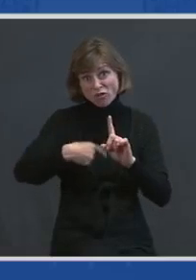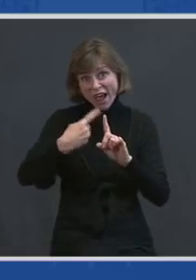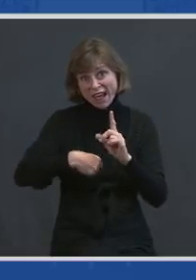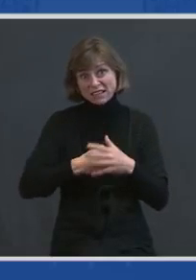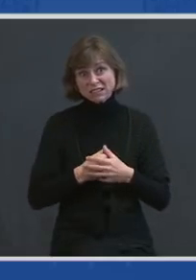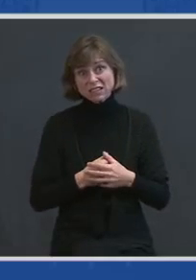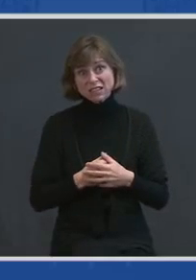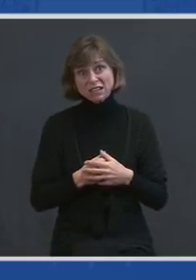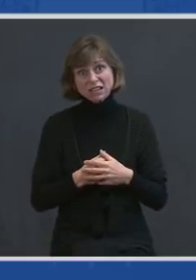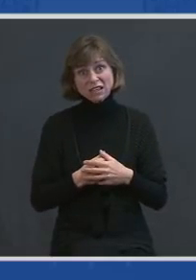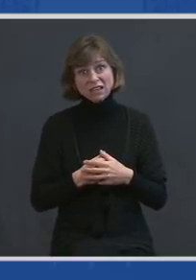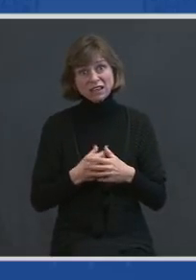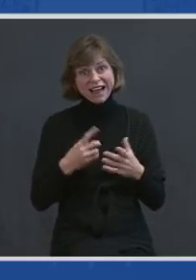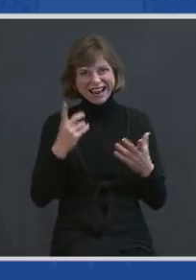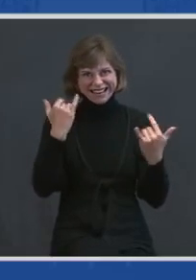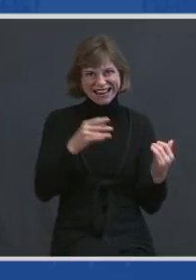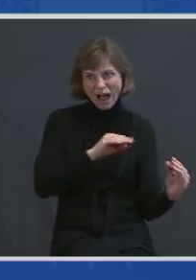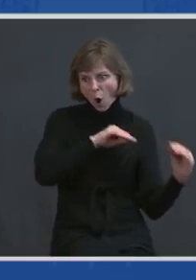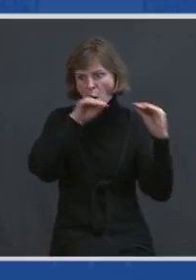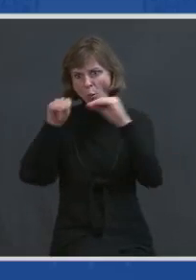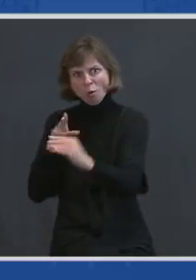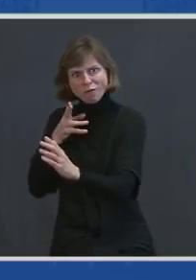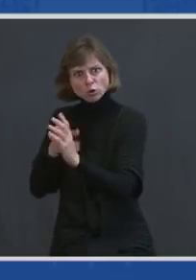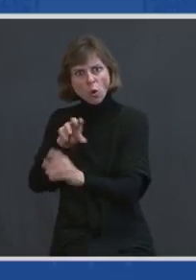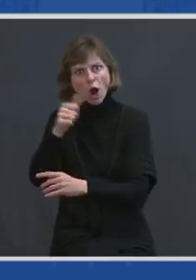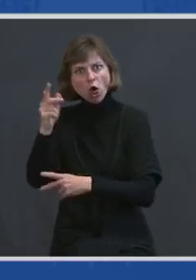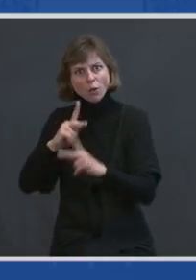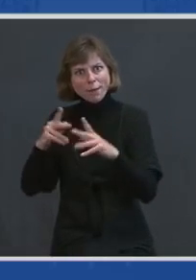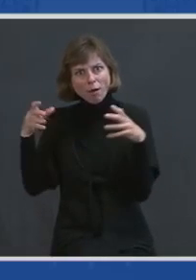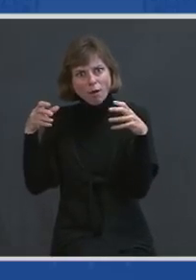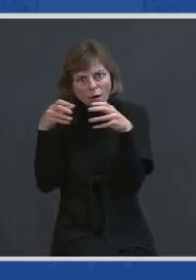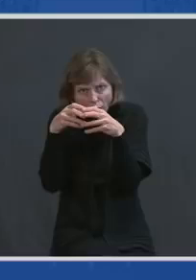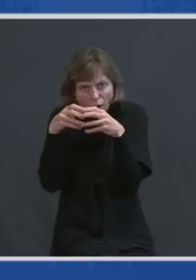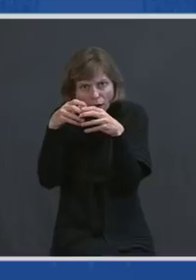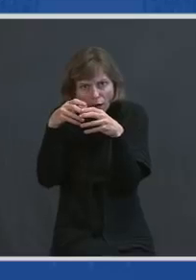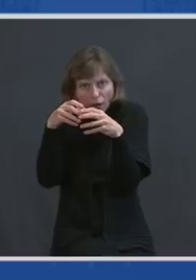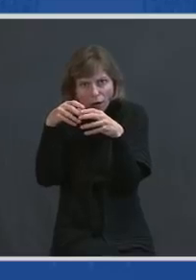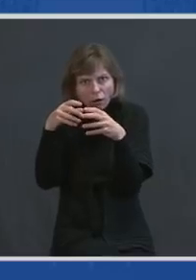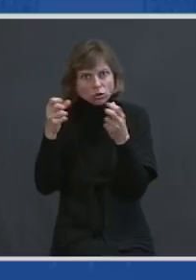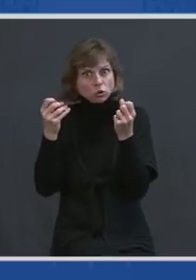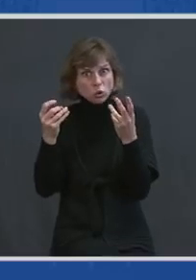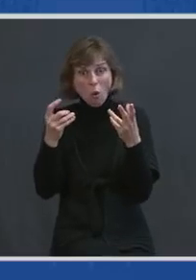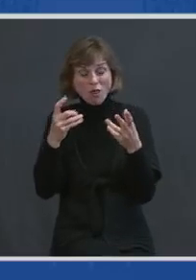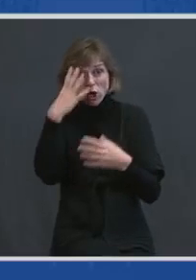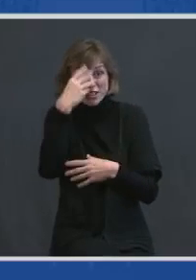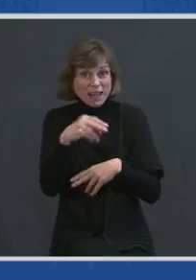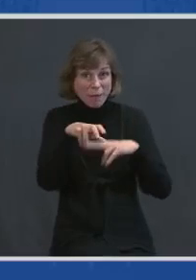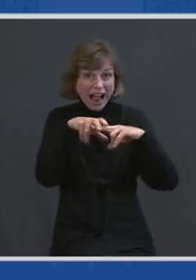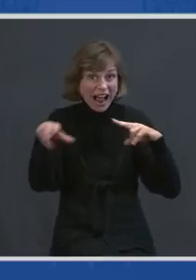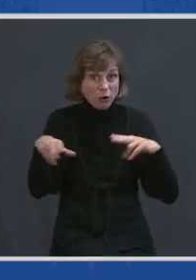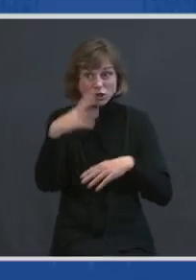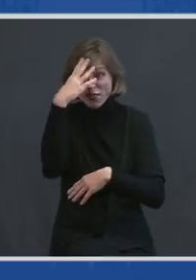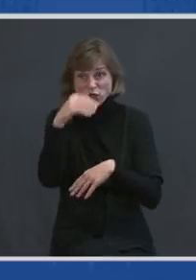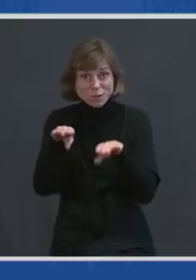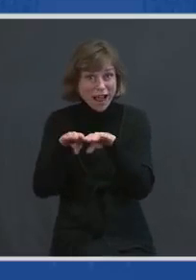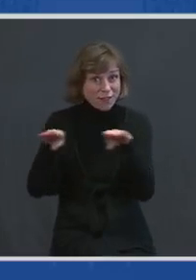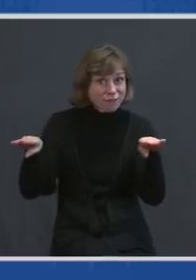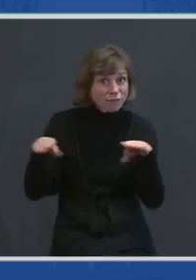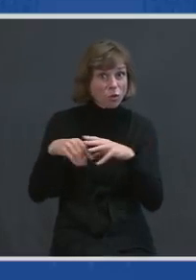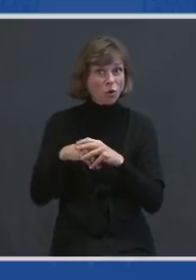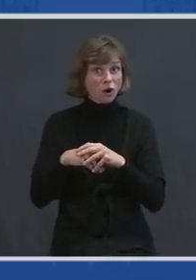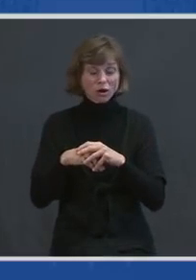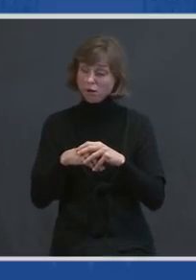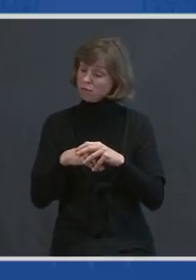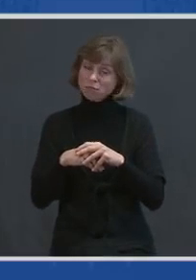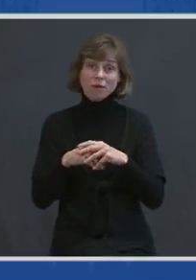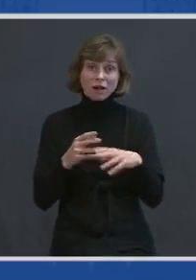with other people to live together. Yeah. And so they're sleeping on couches, on the floor. They're always at risk of being infected.